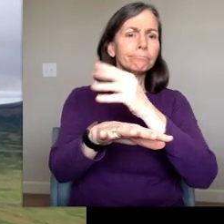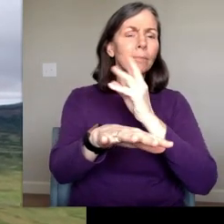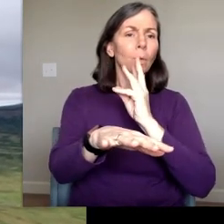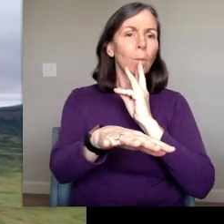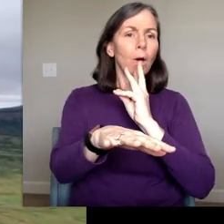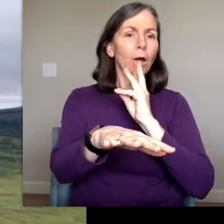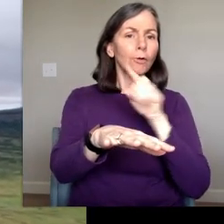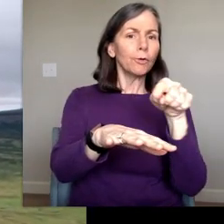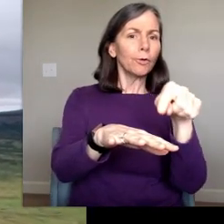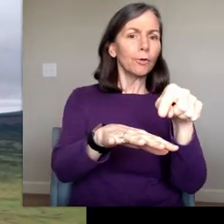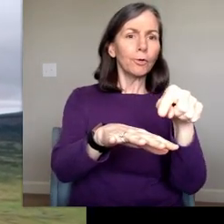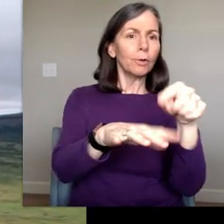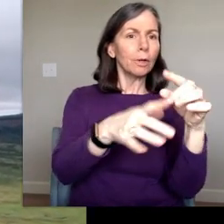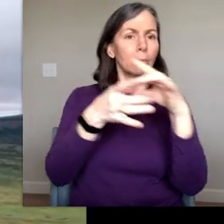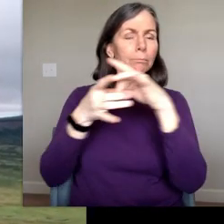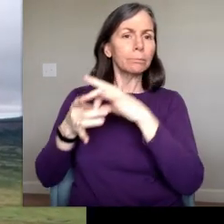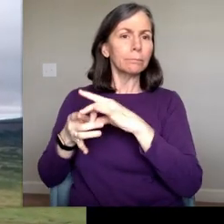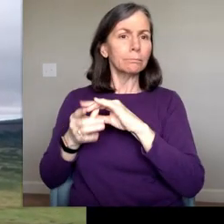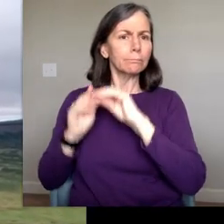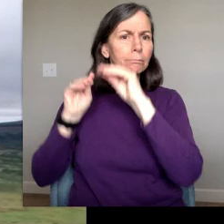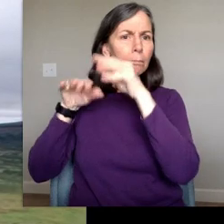sea.